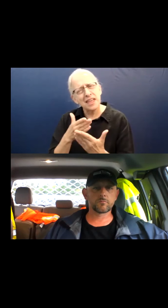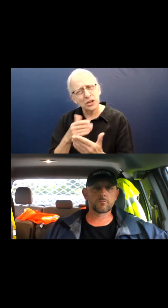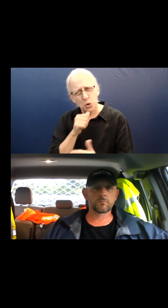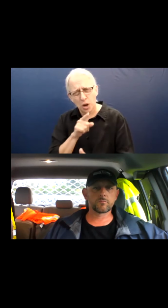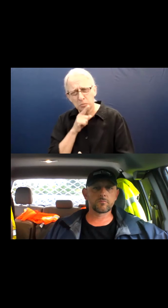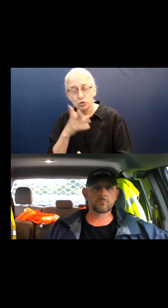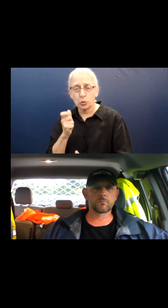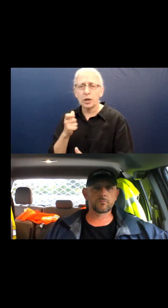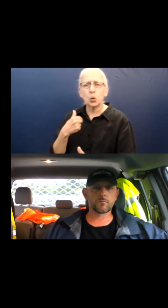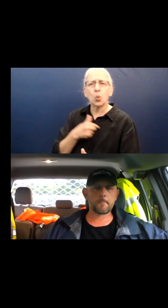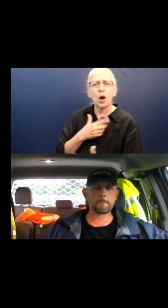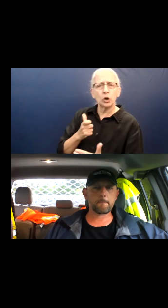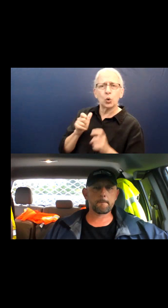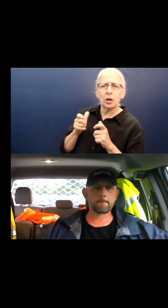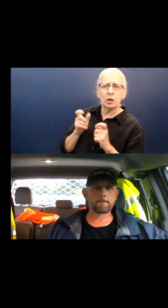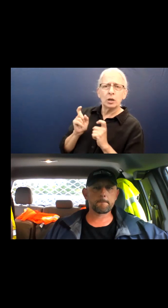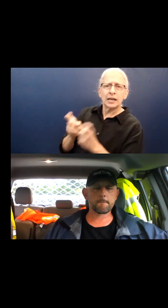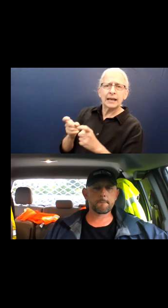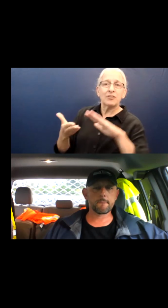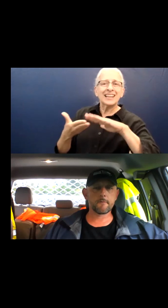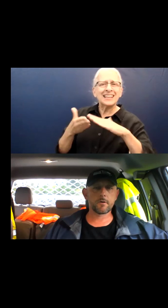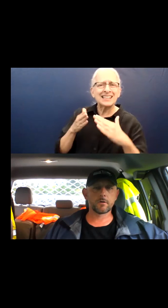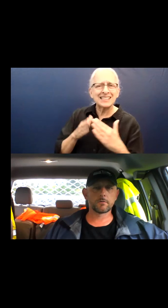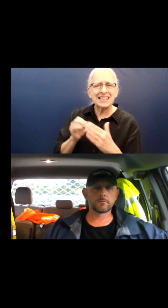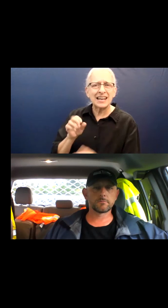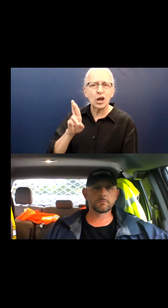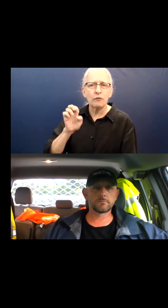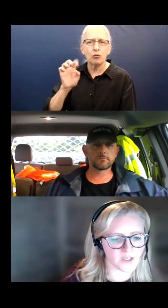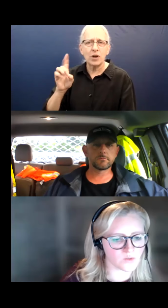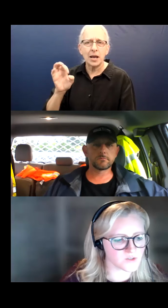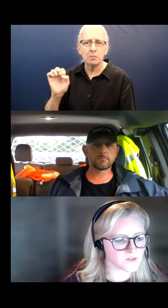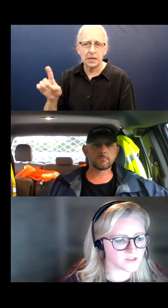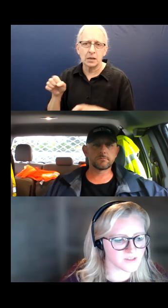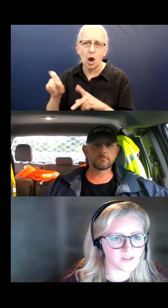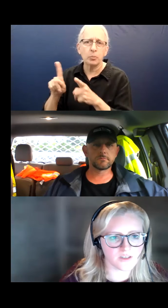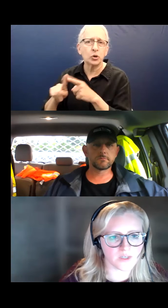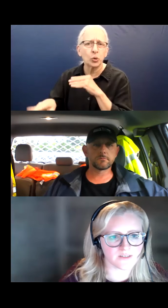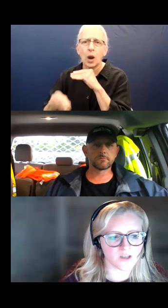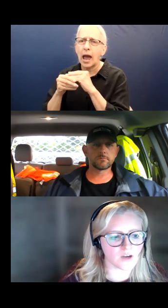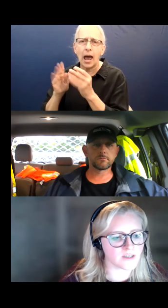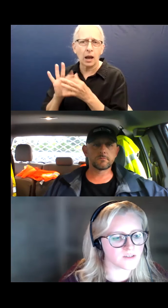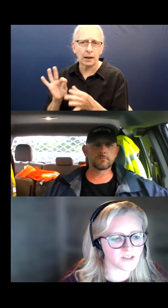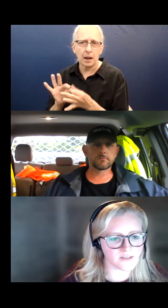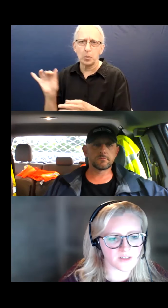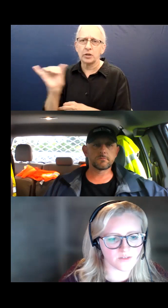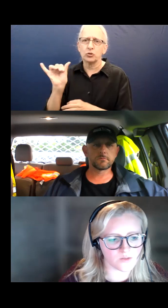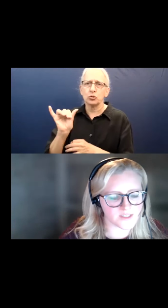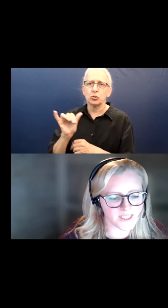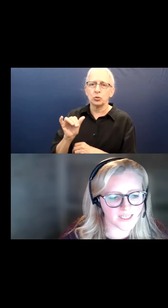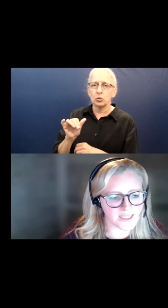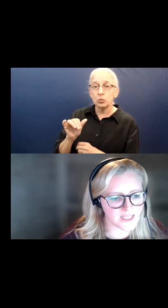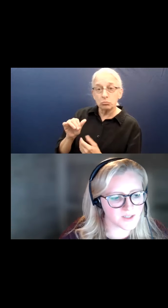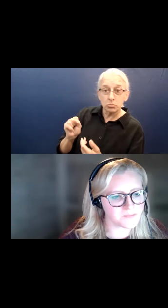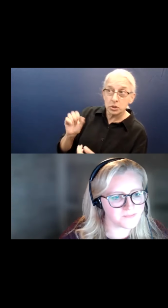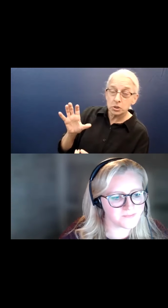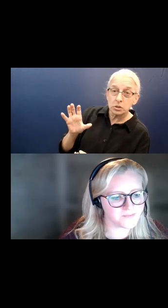city of Redmond a chance to add anything to that they might want to. So I'll just ping Scott Reynolds here and see if he wants